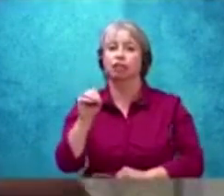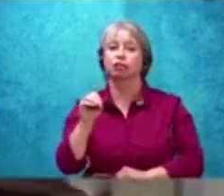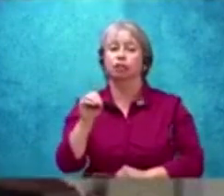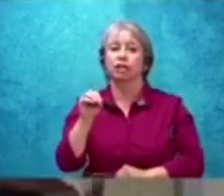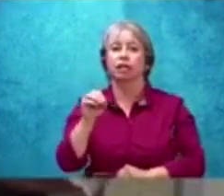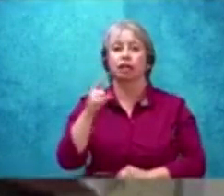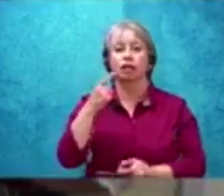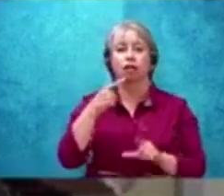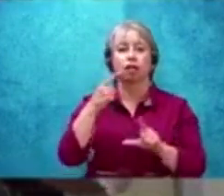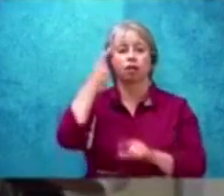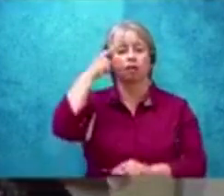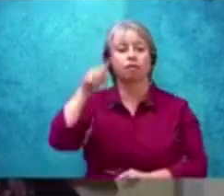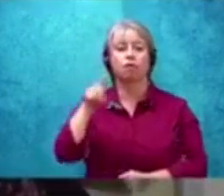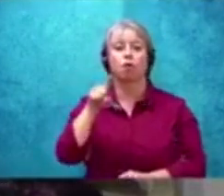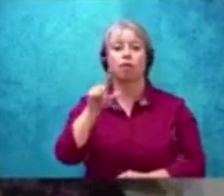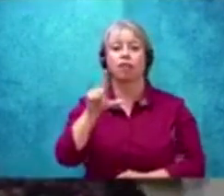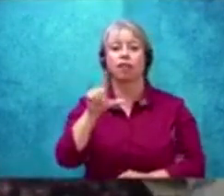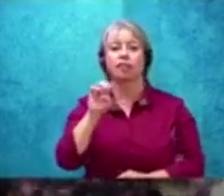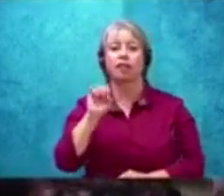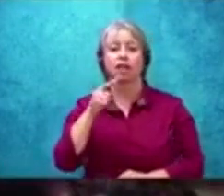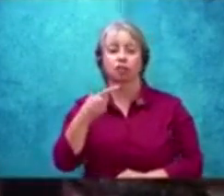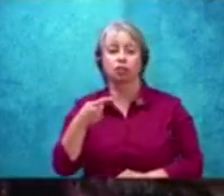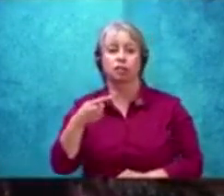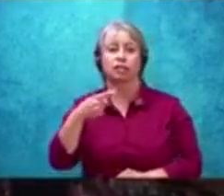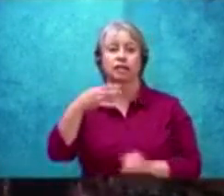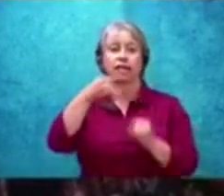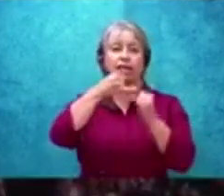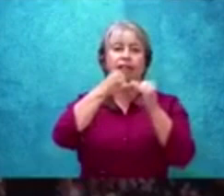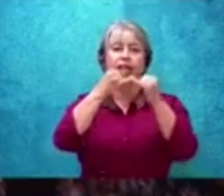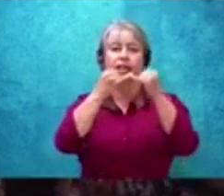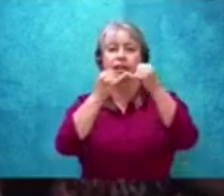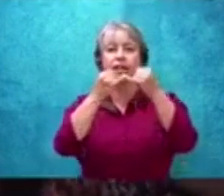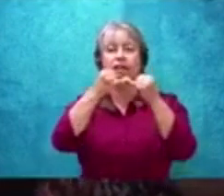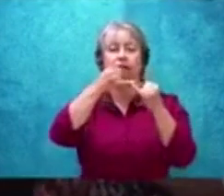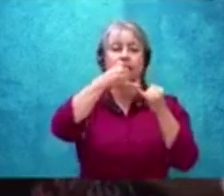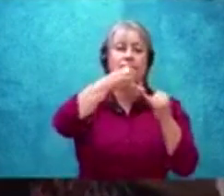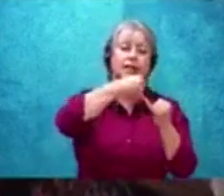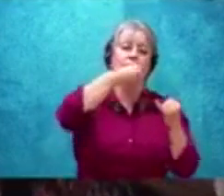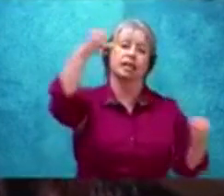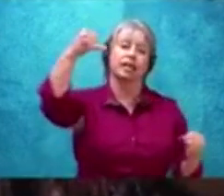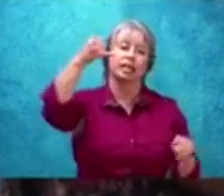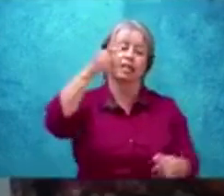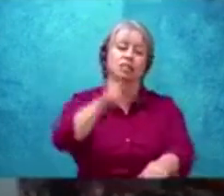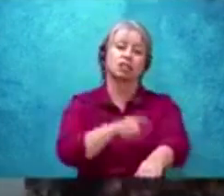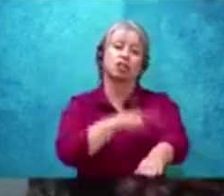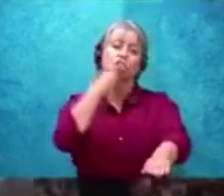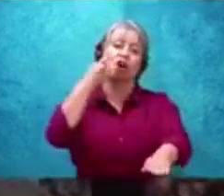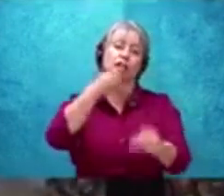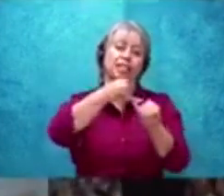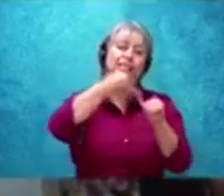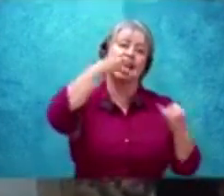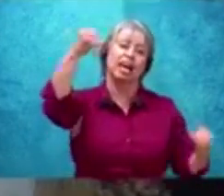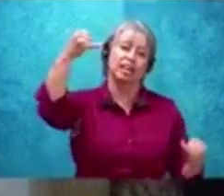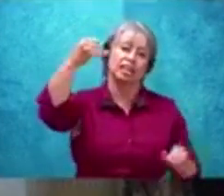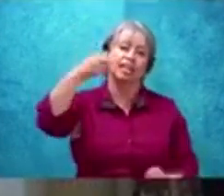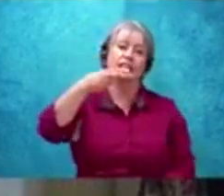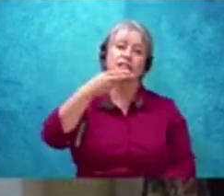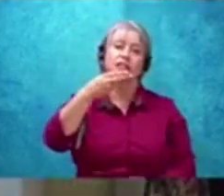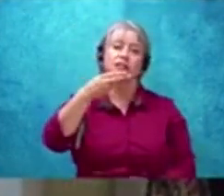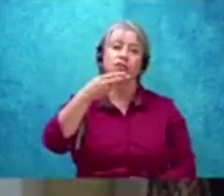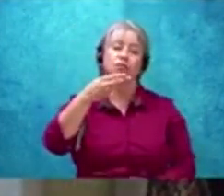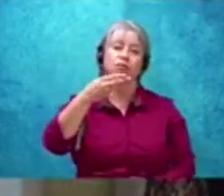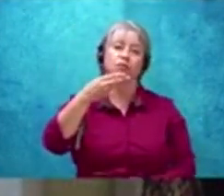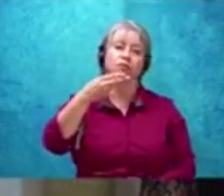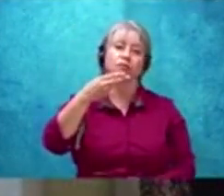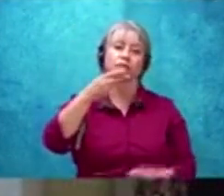legs. And then the hypotenuse is the diagonal. It's the longest side, and it would be